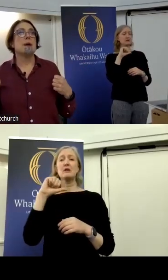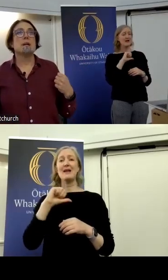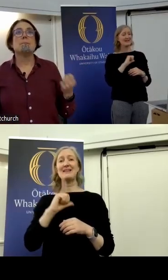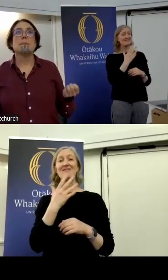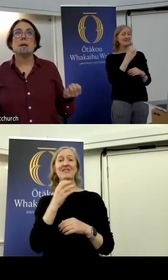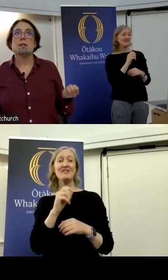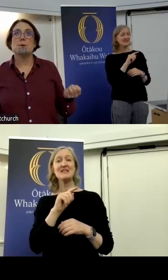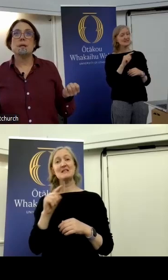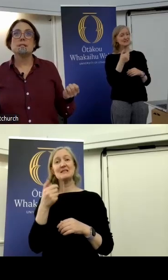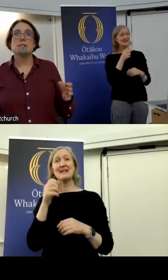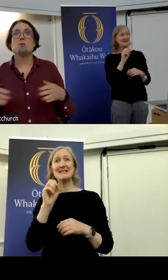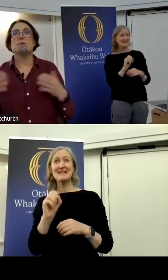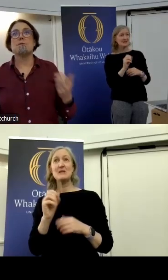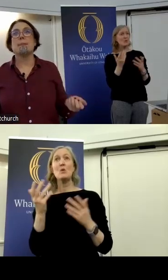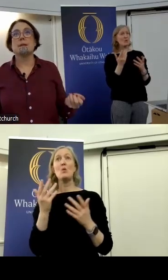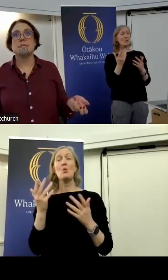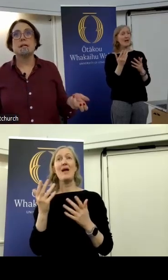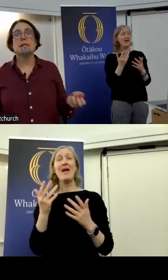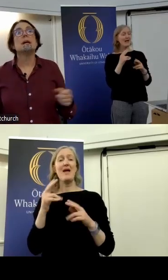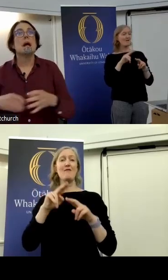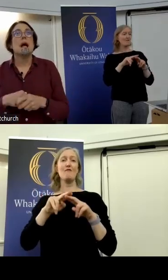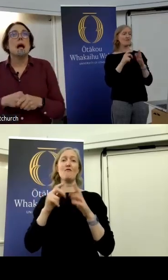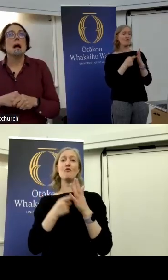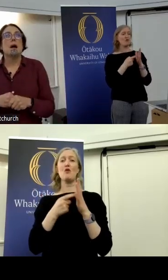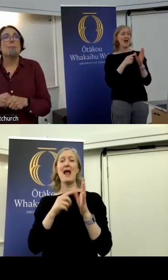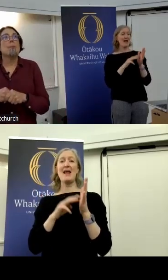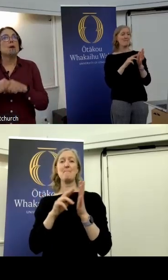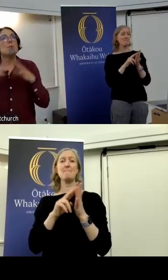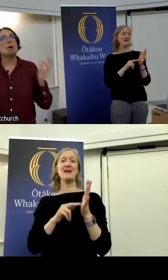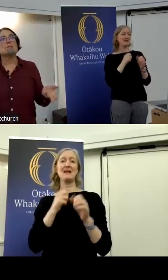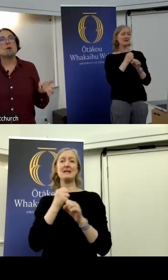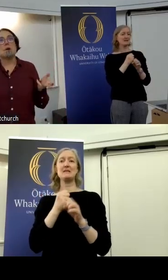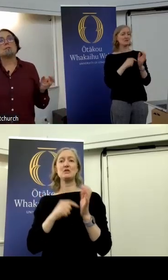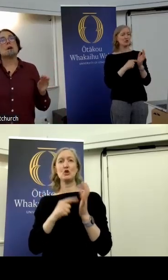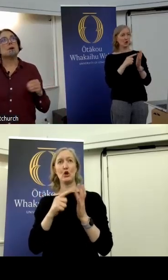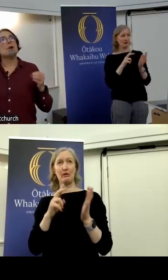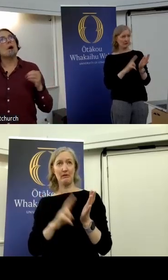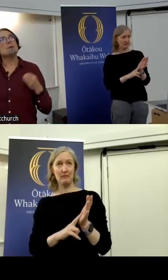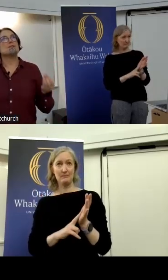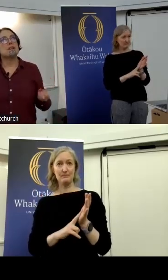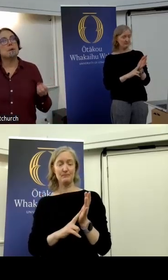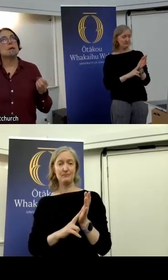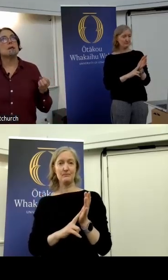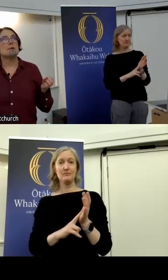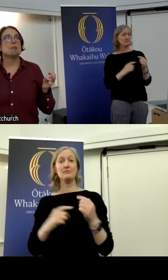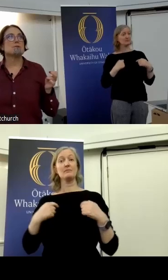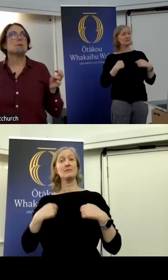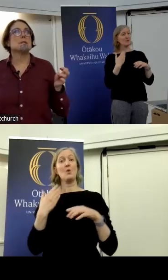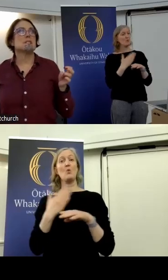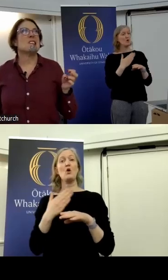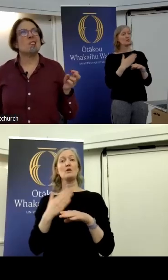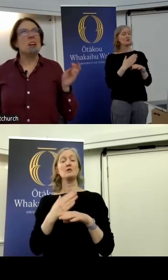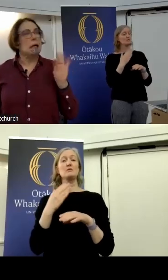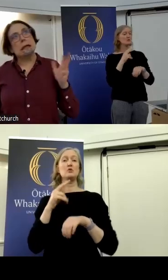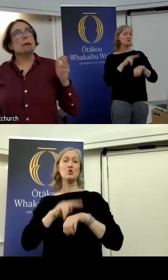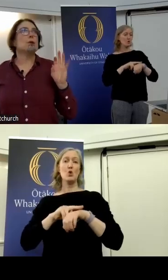called Framingham in the US. It's called the Framingham study. But it was not, so I was a GP in West